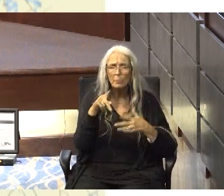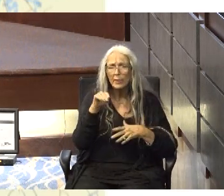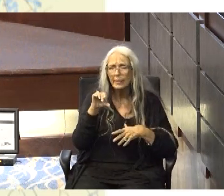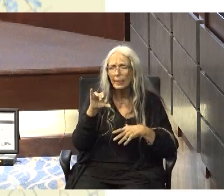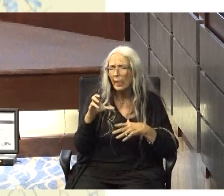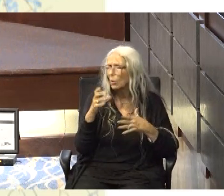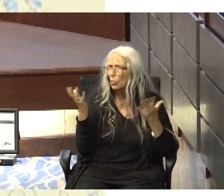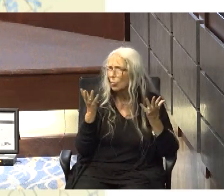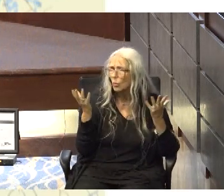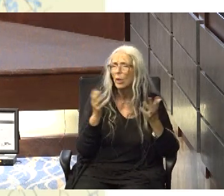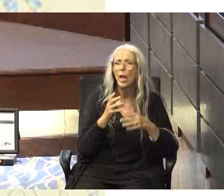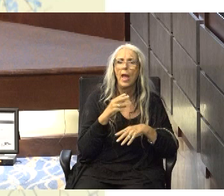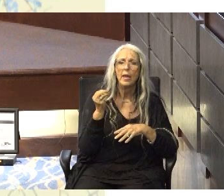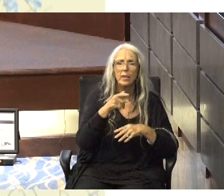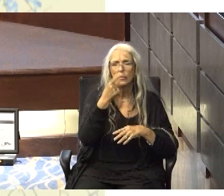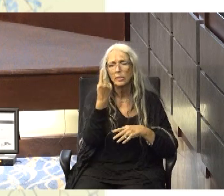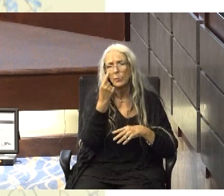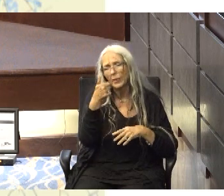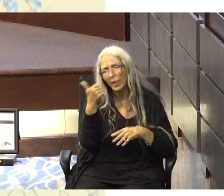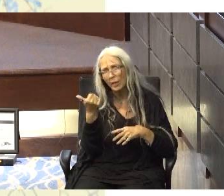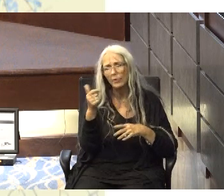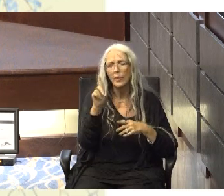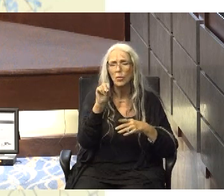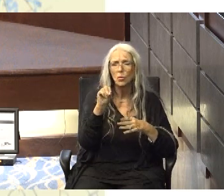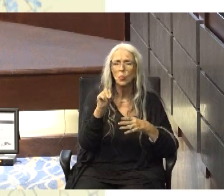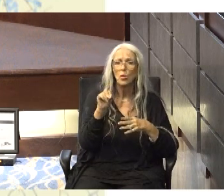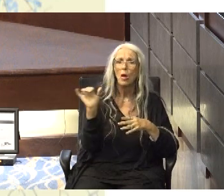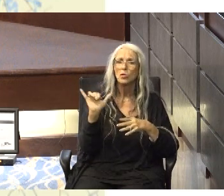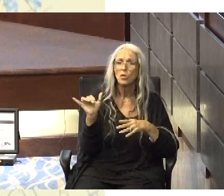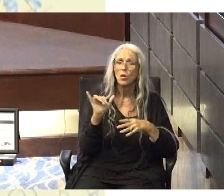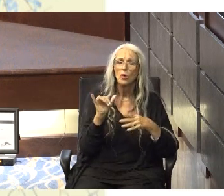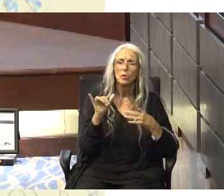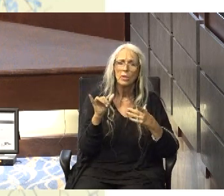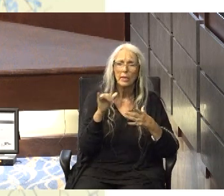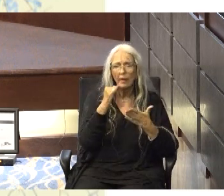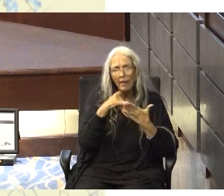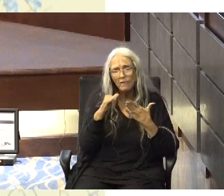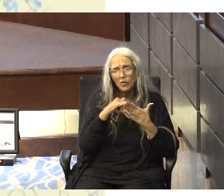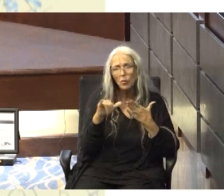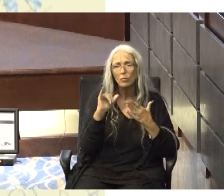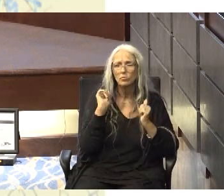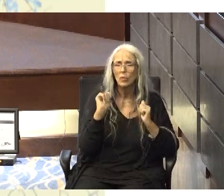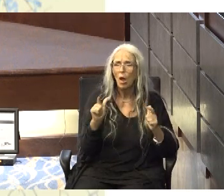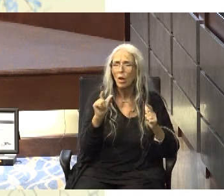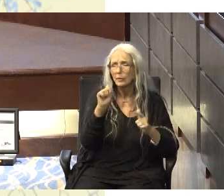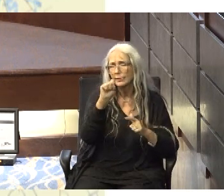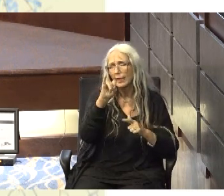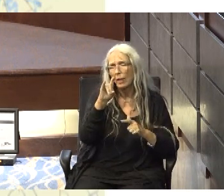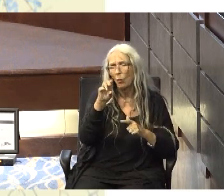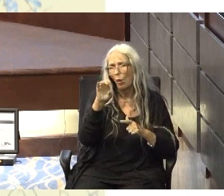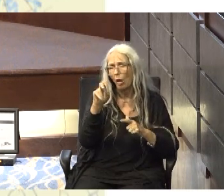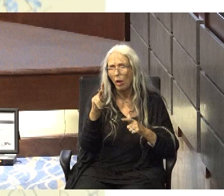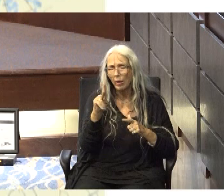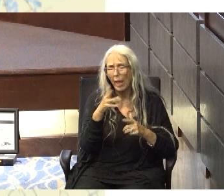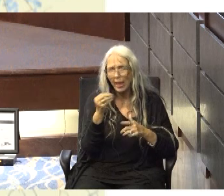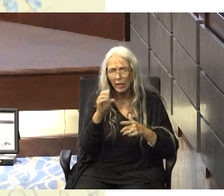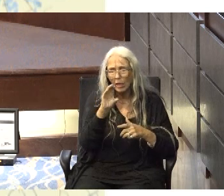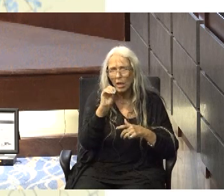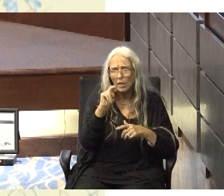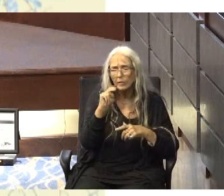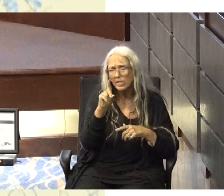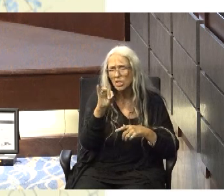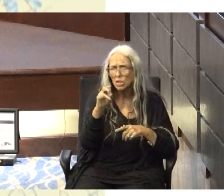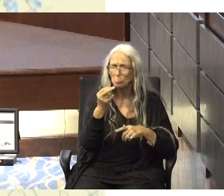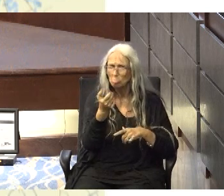was. One of the other things that they did for us as well was an inventory of all of our sidewalk and a condition assessment of that